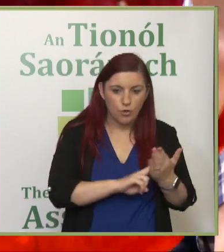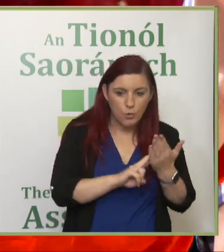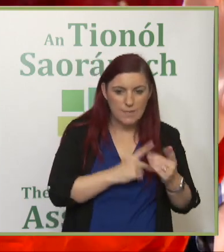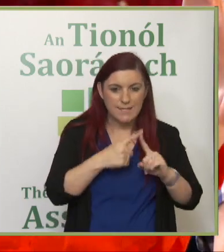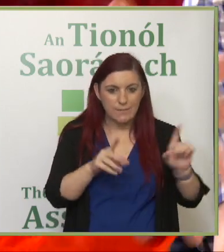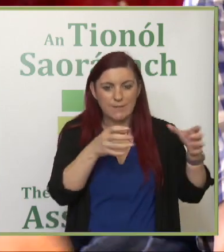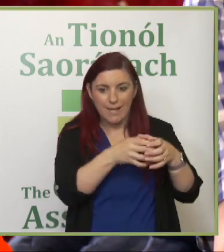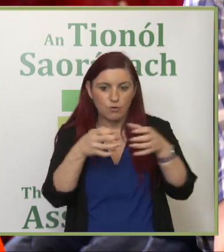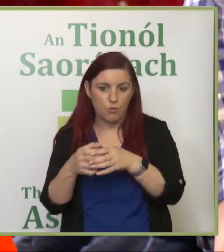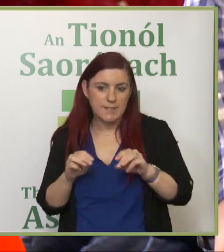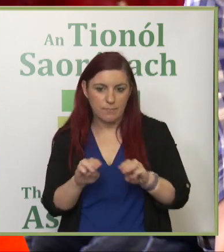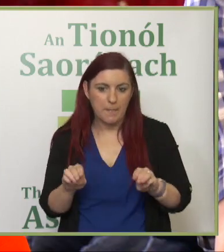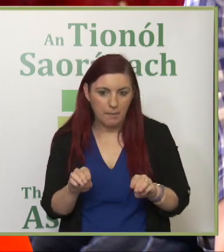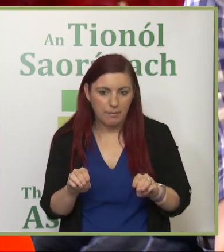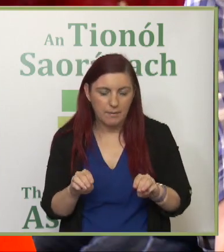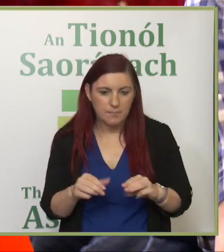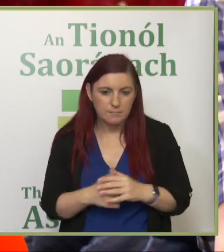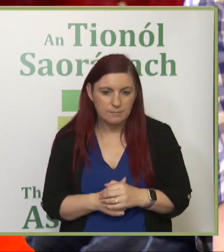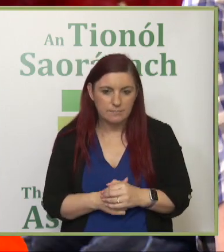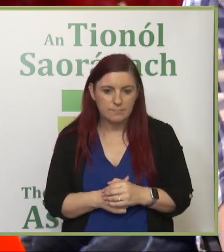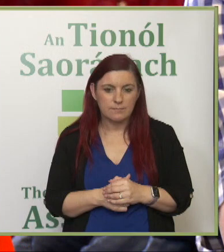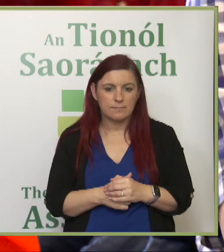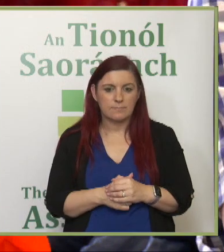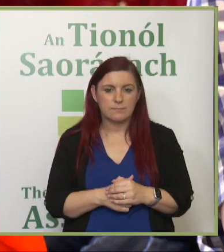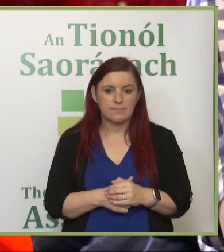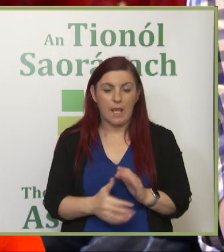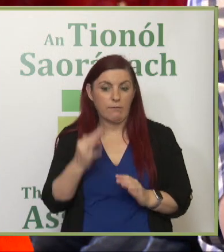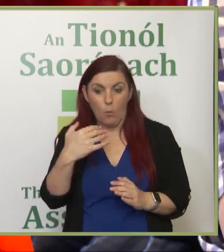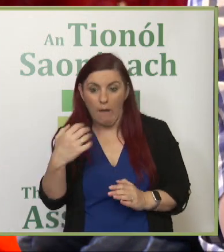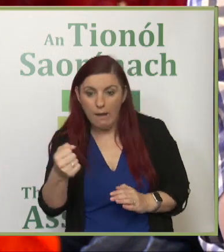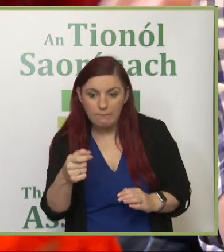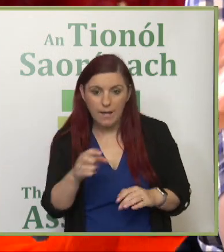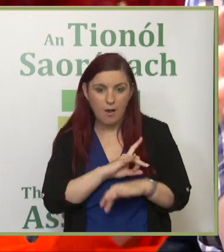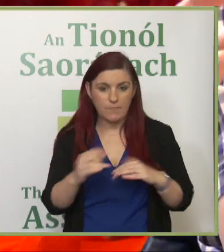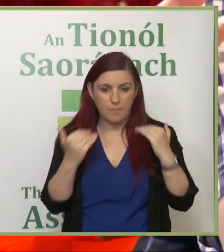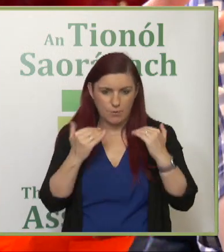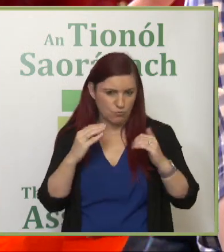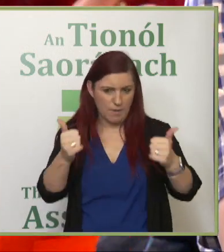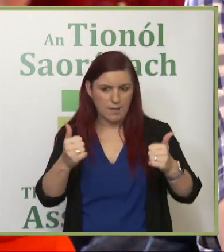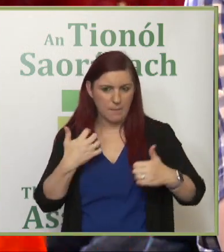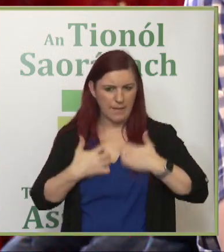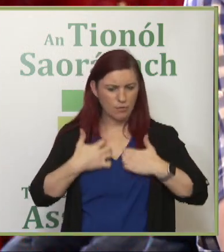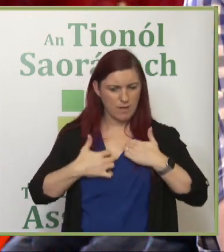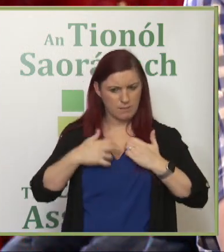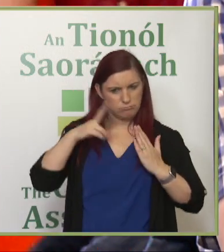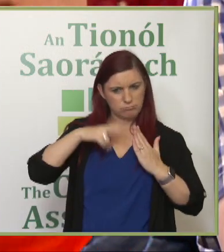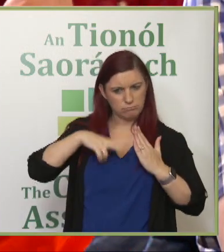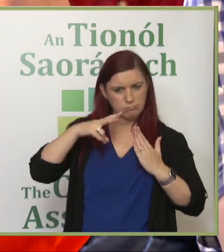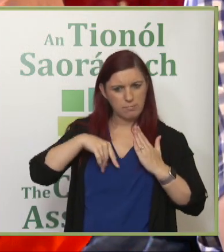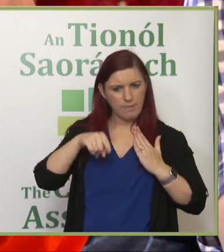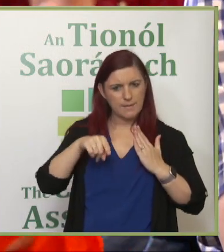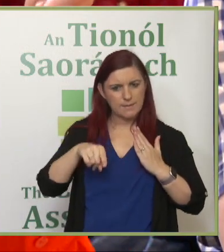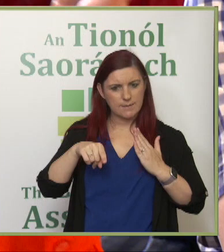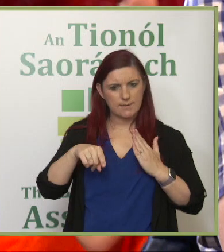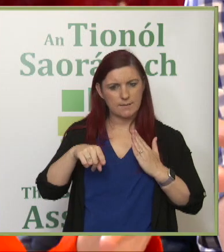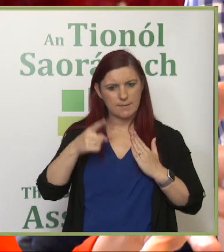categories of people. So if you did have it, great. I'd be really interested in seeing the rest